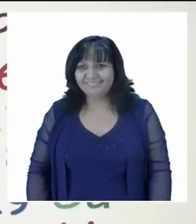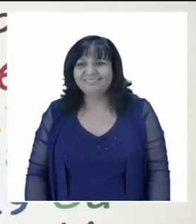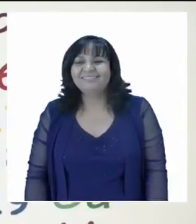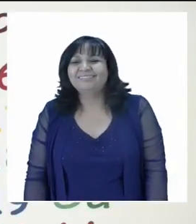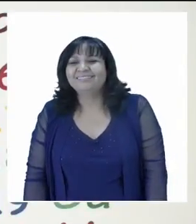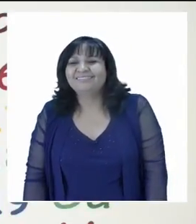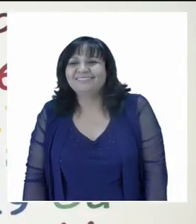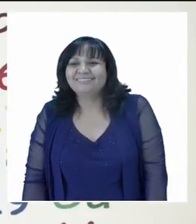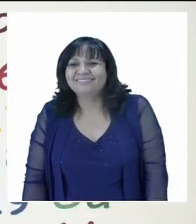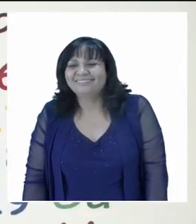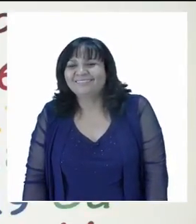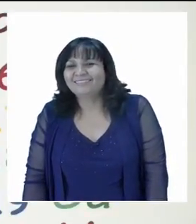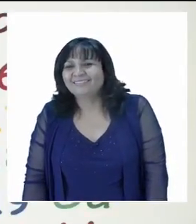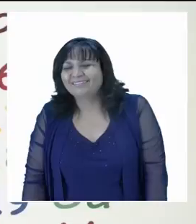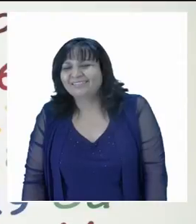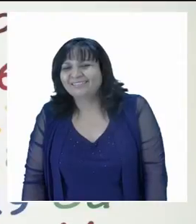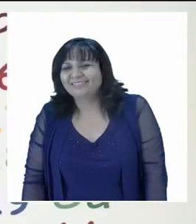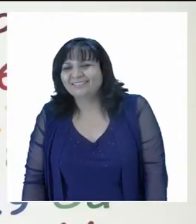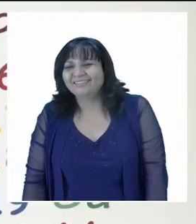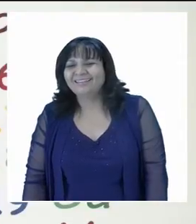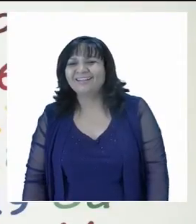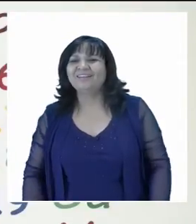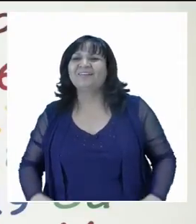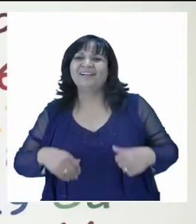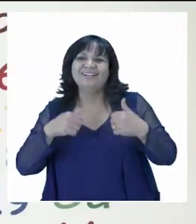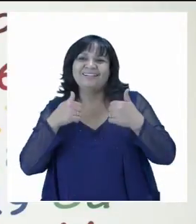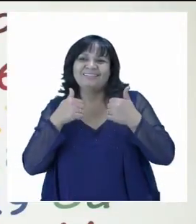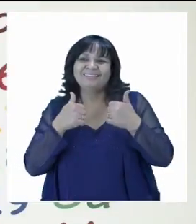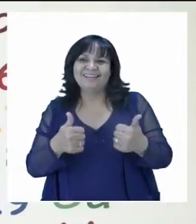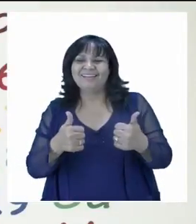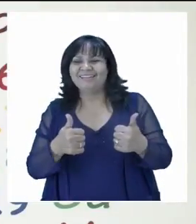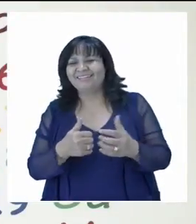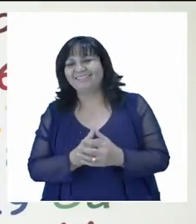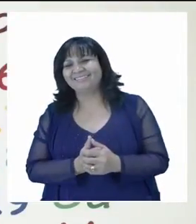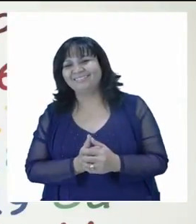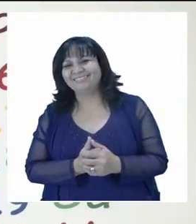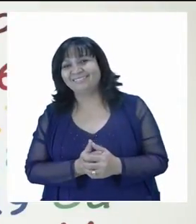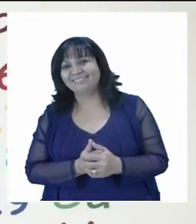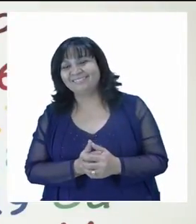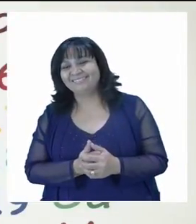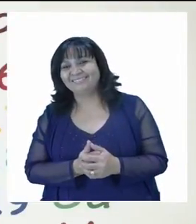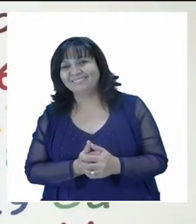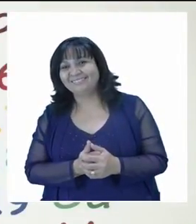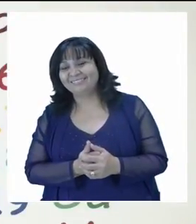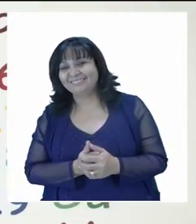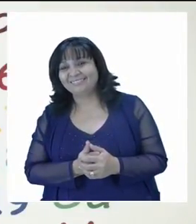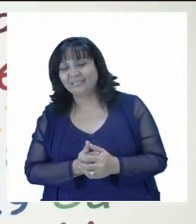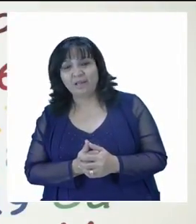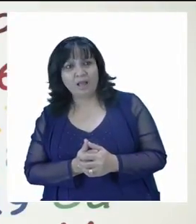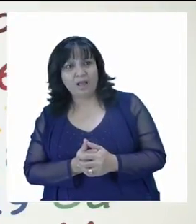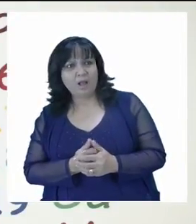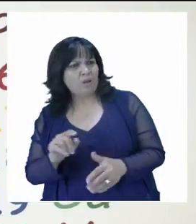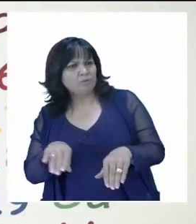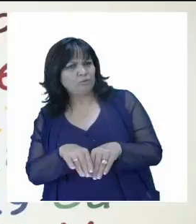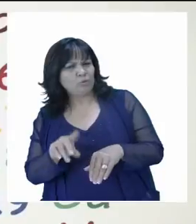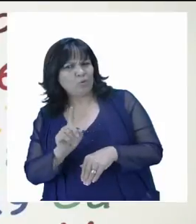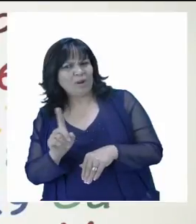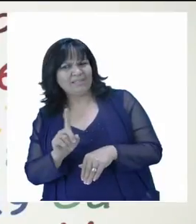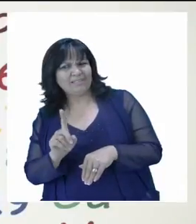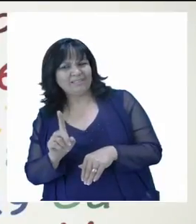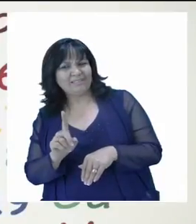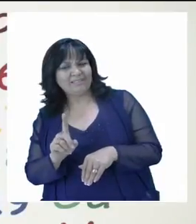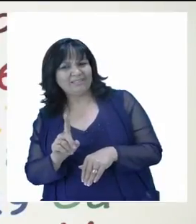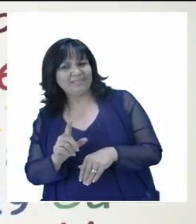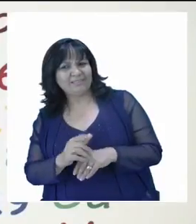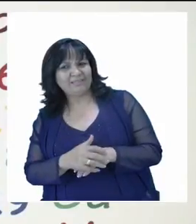wash, wash. Well done. Now we are full of soap. So what do we need to do? We need